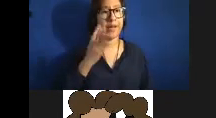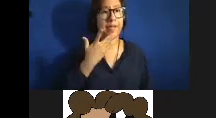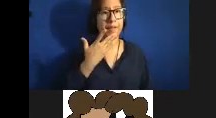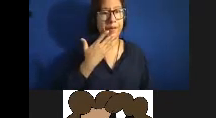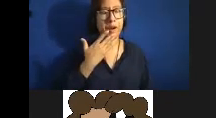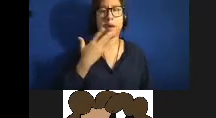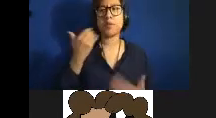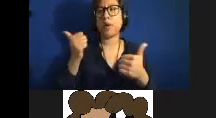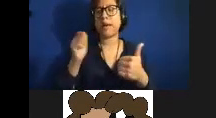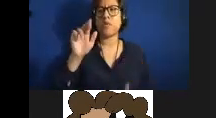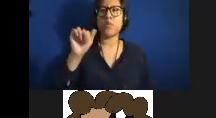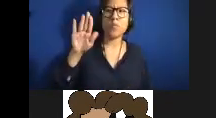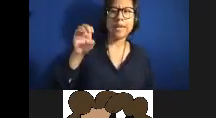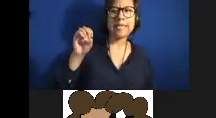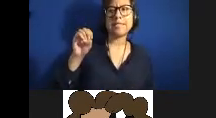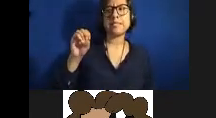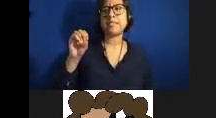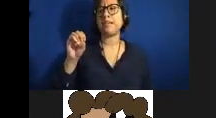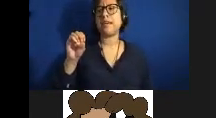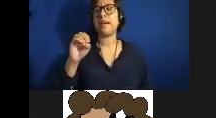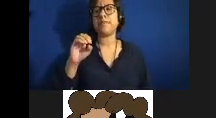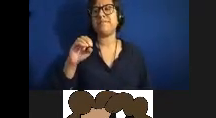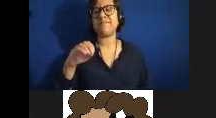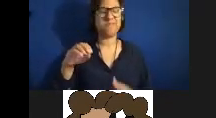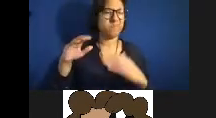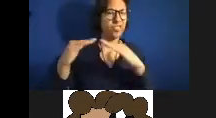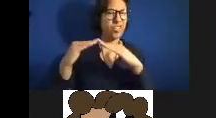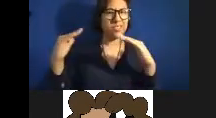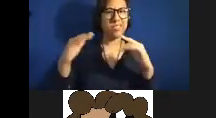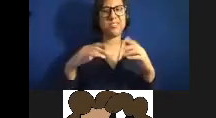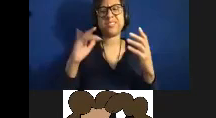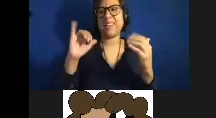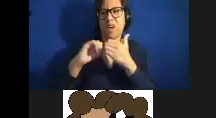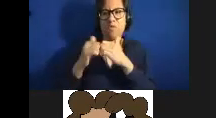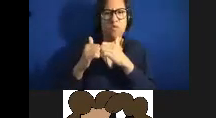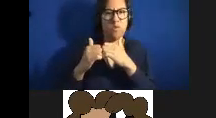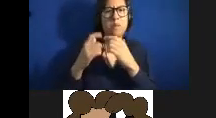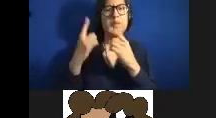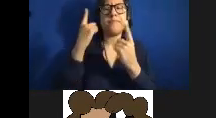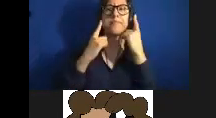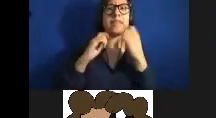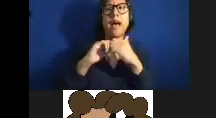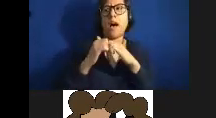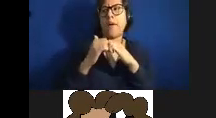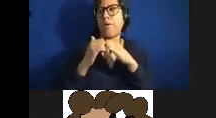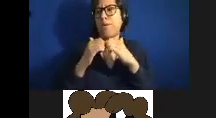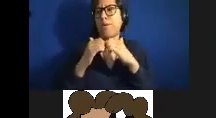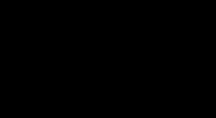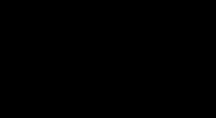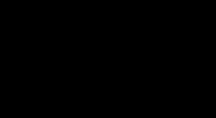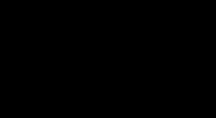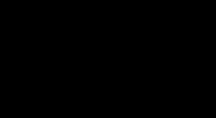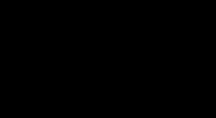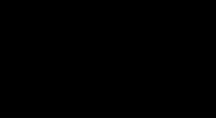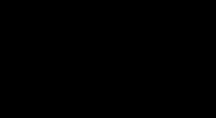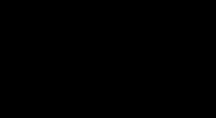gender justice. It was important for us to not only think about the ways in which boys and